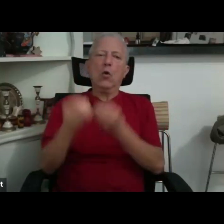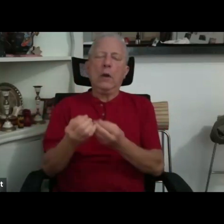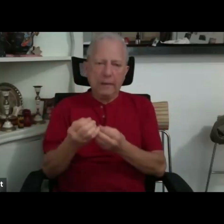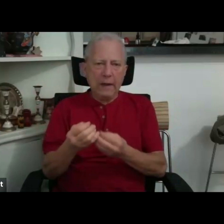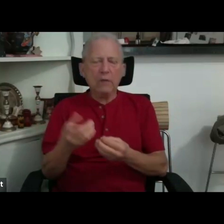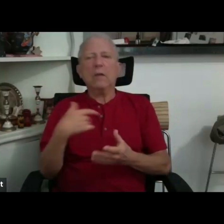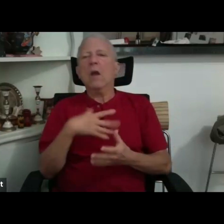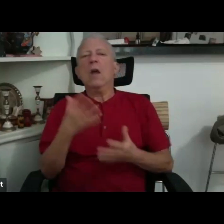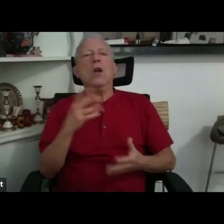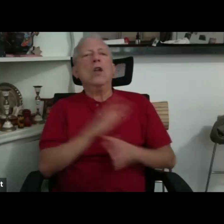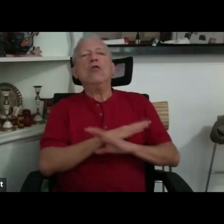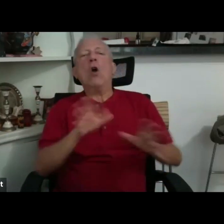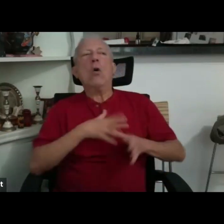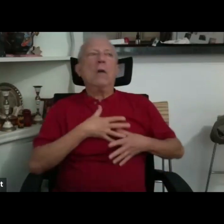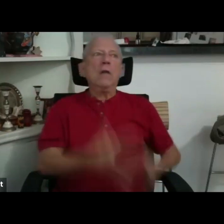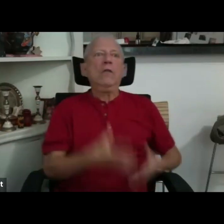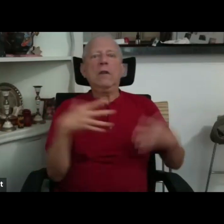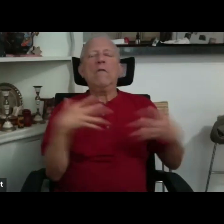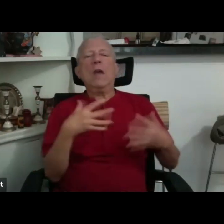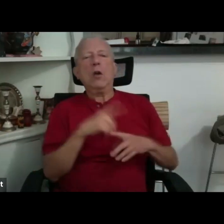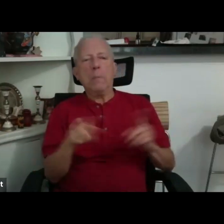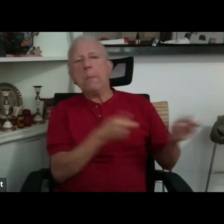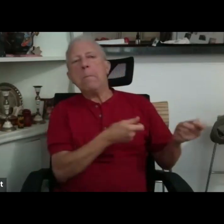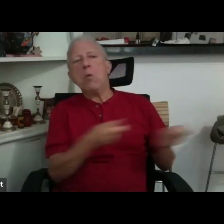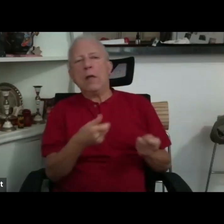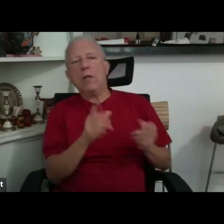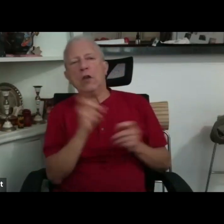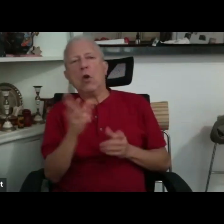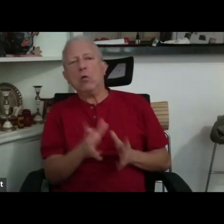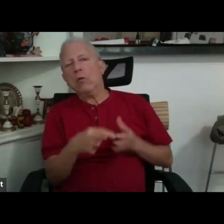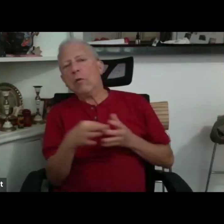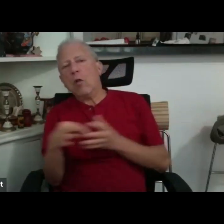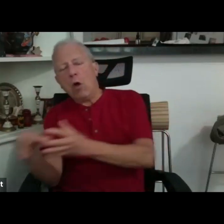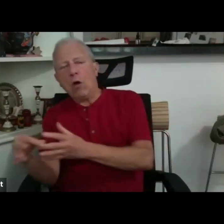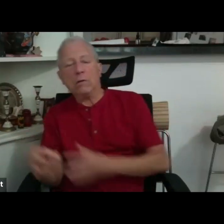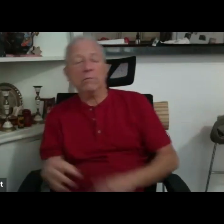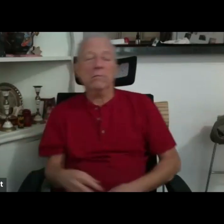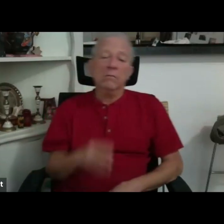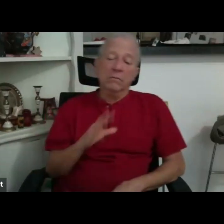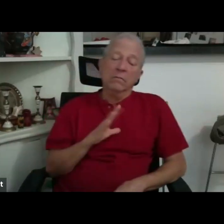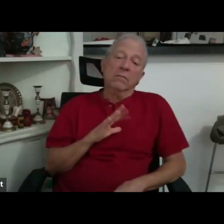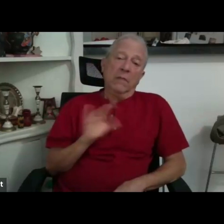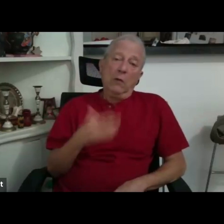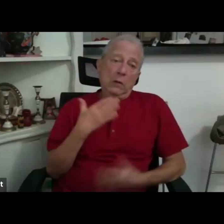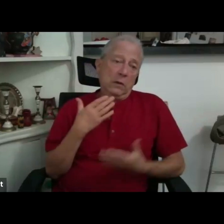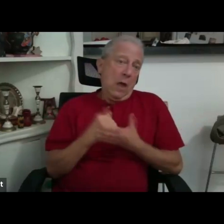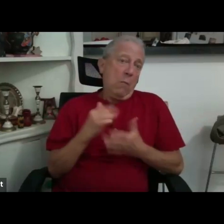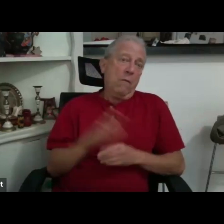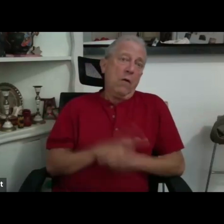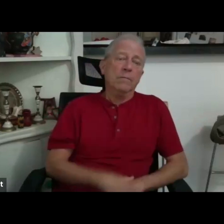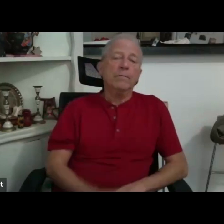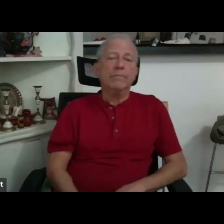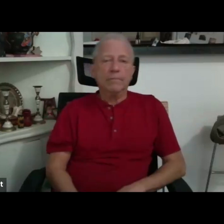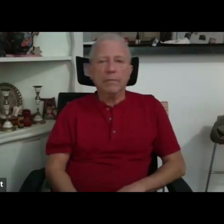donors along towards brave and principled action. And then my coworker said this is very helpful. All